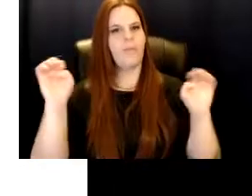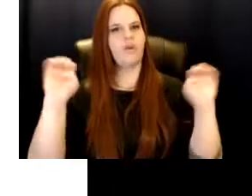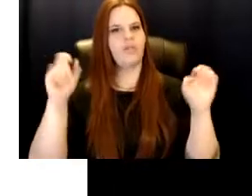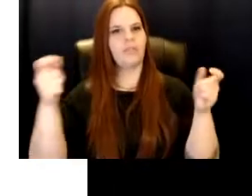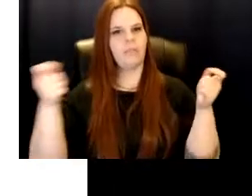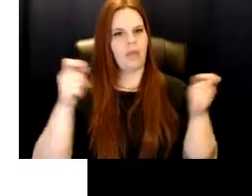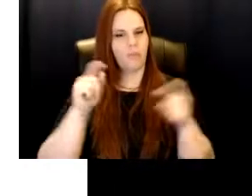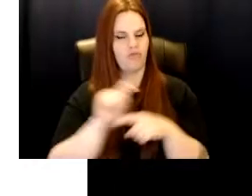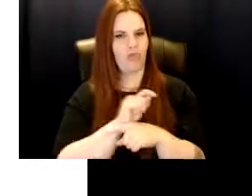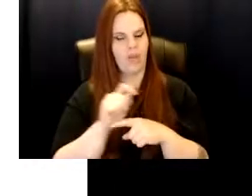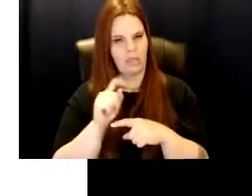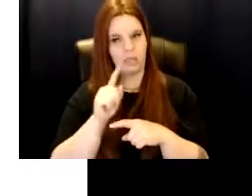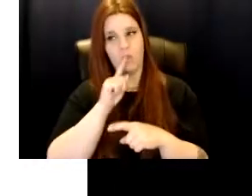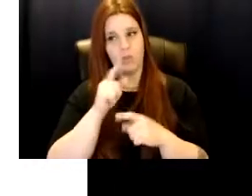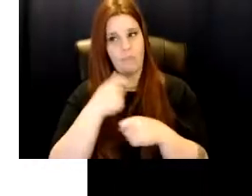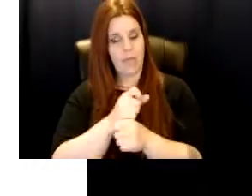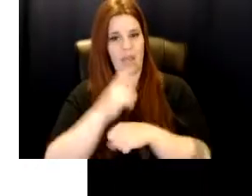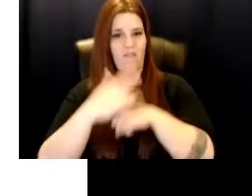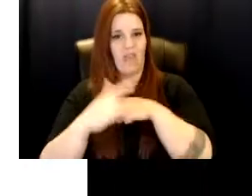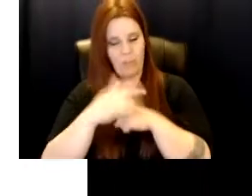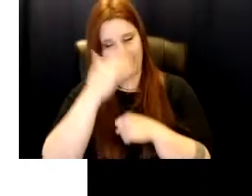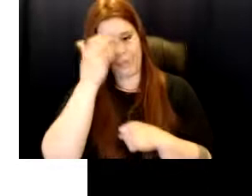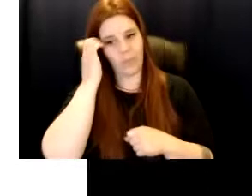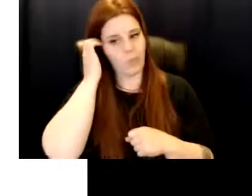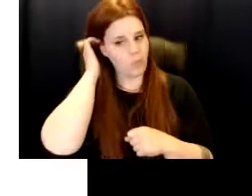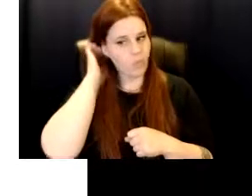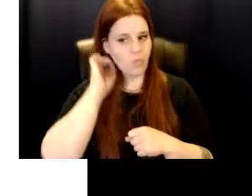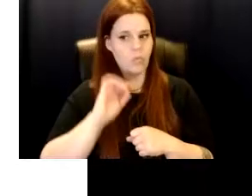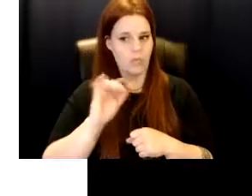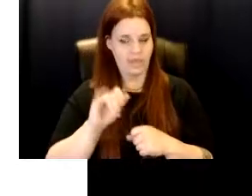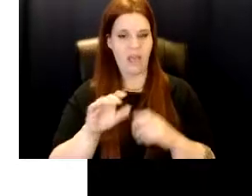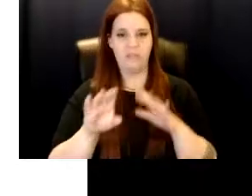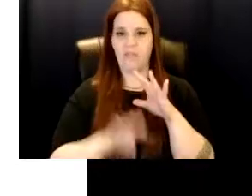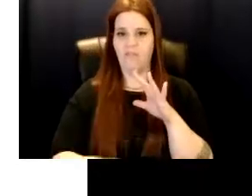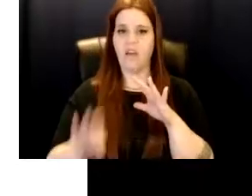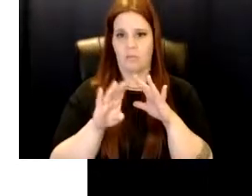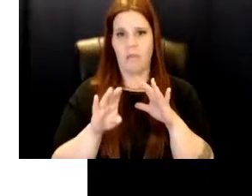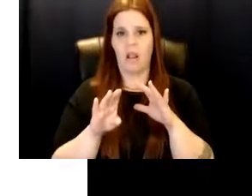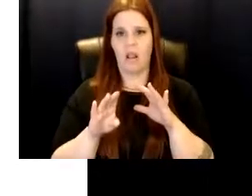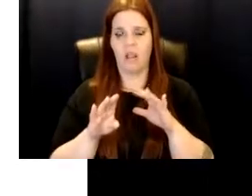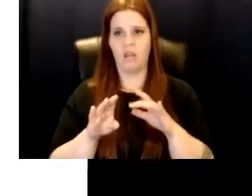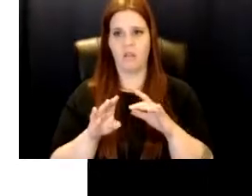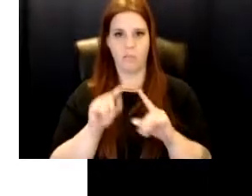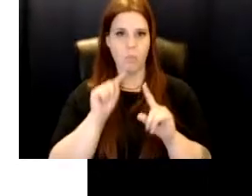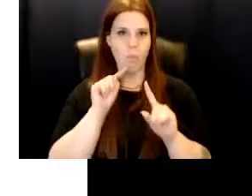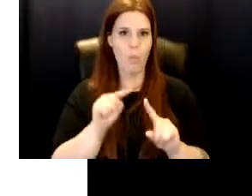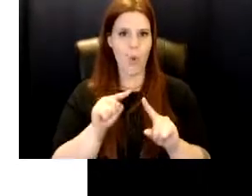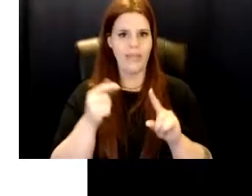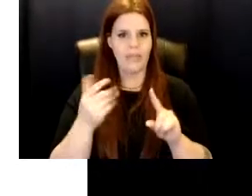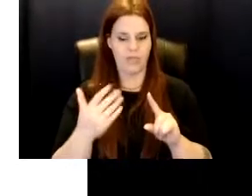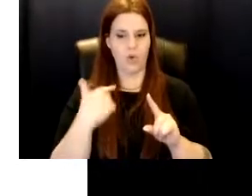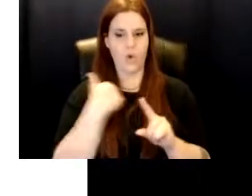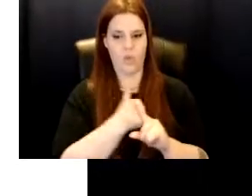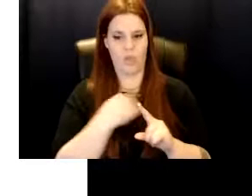were making available. So that's the fundamental point here, is that you've got